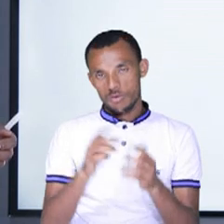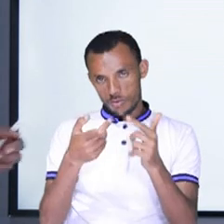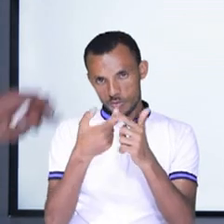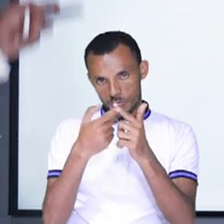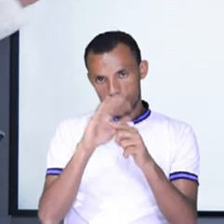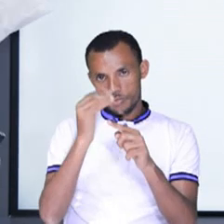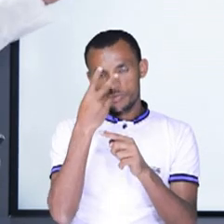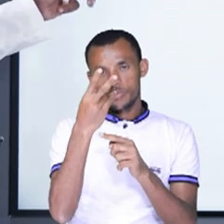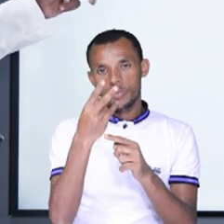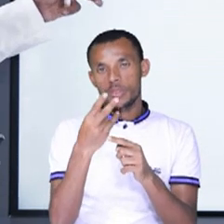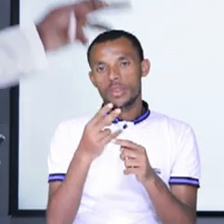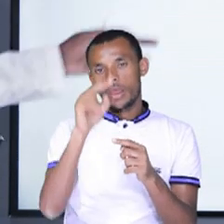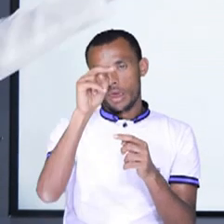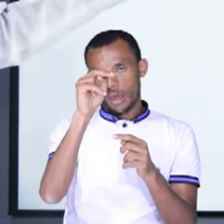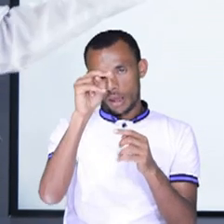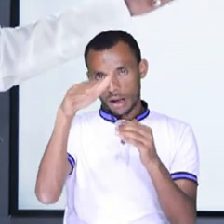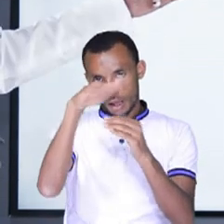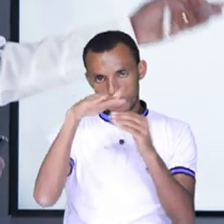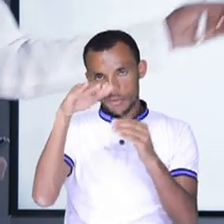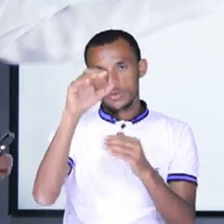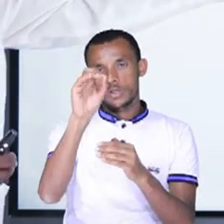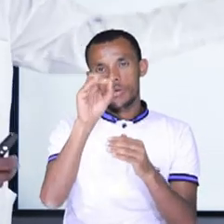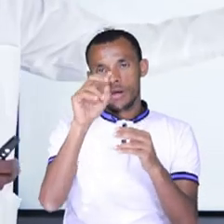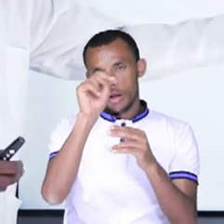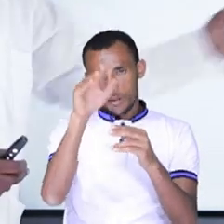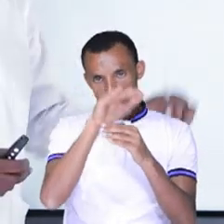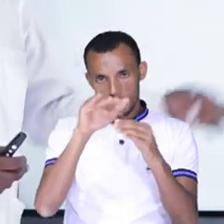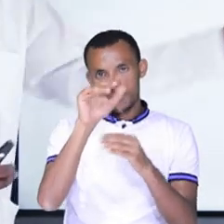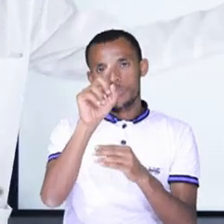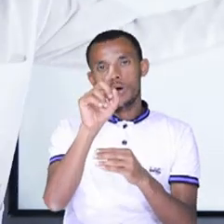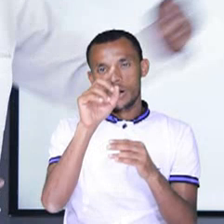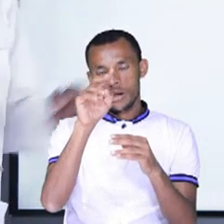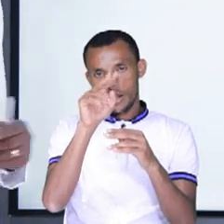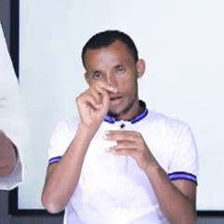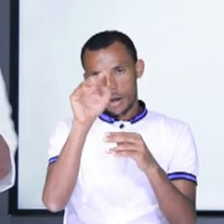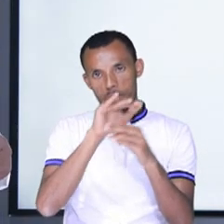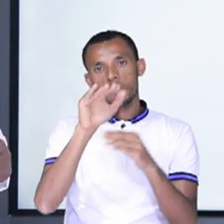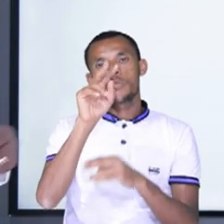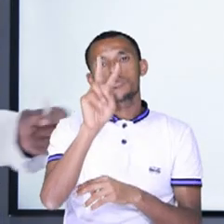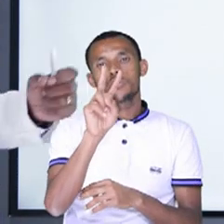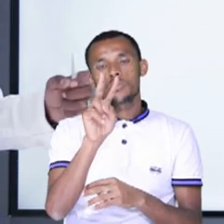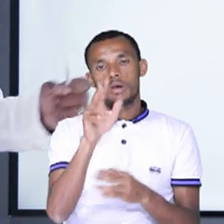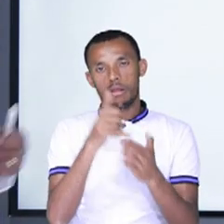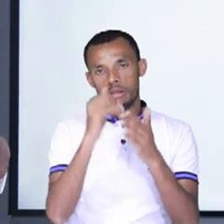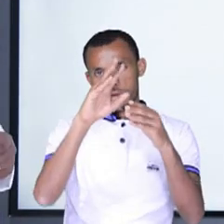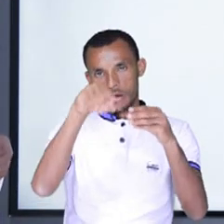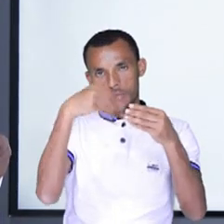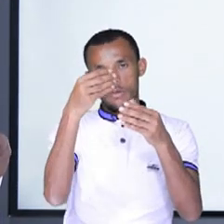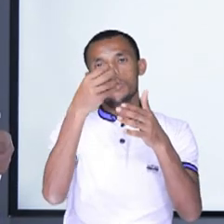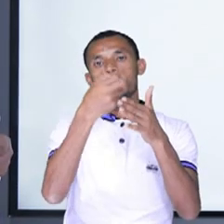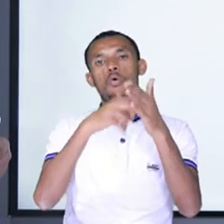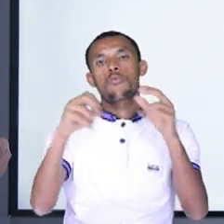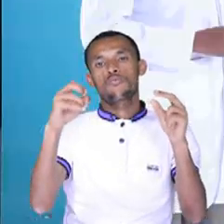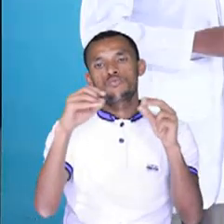Second, n above 0, n above 1, n above 2, and so on, it gives coefficients of